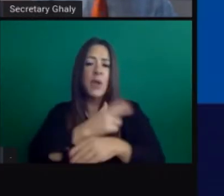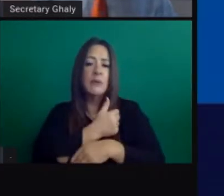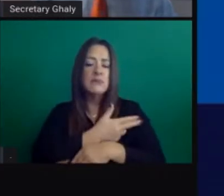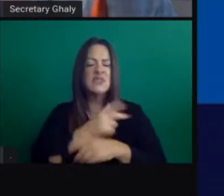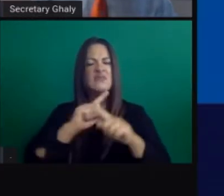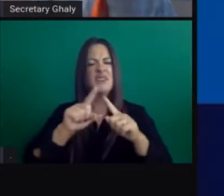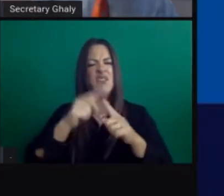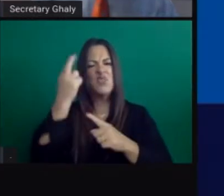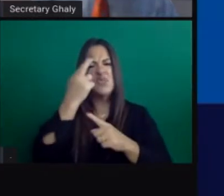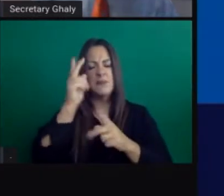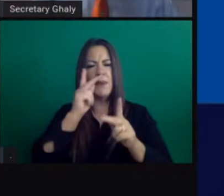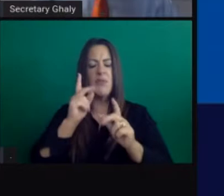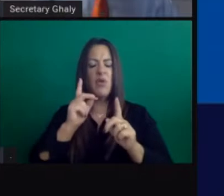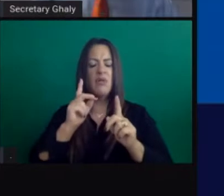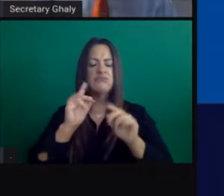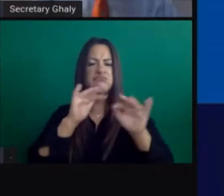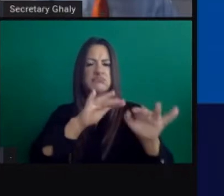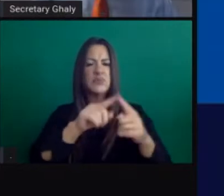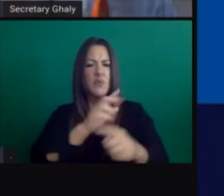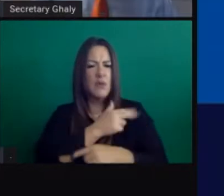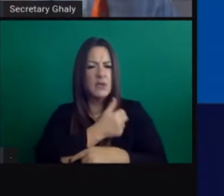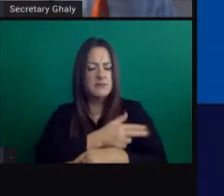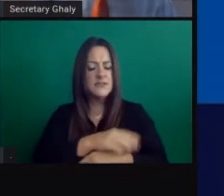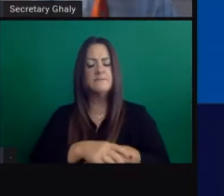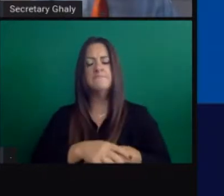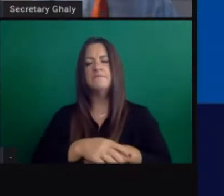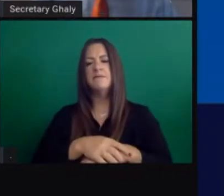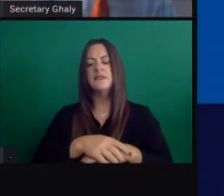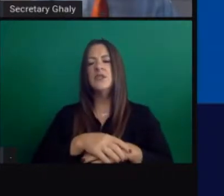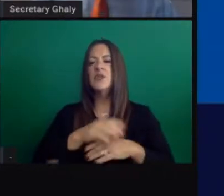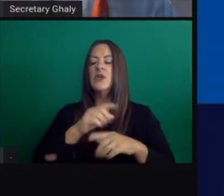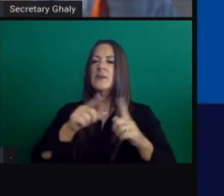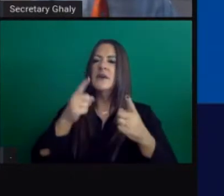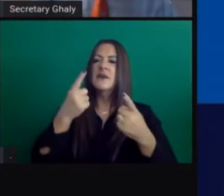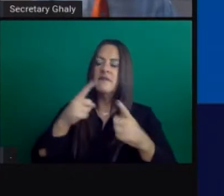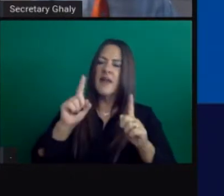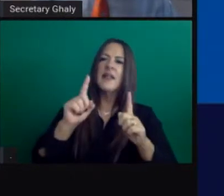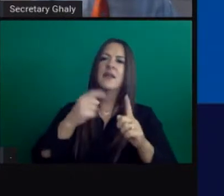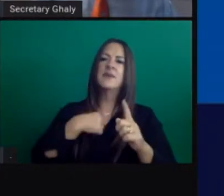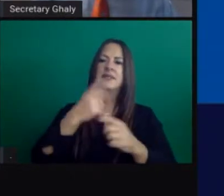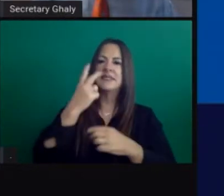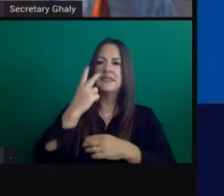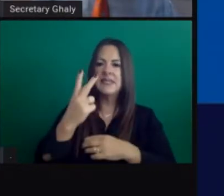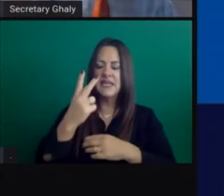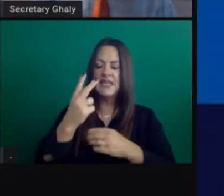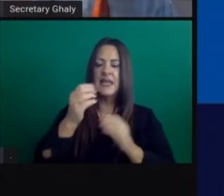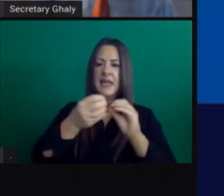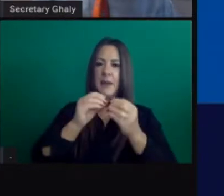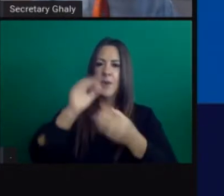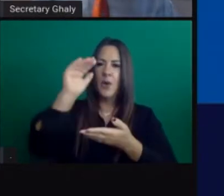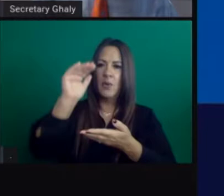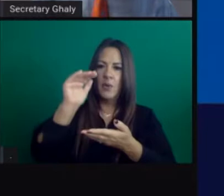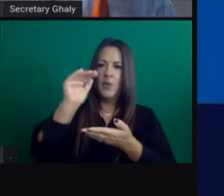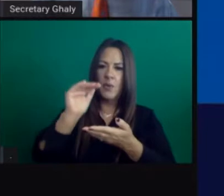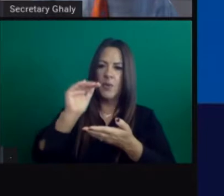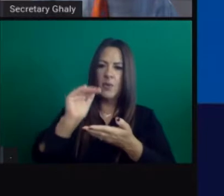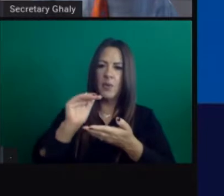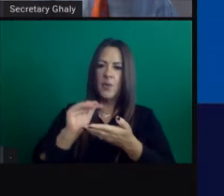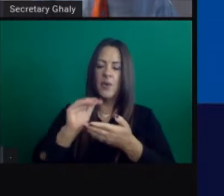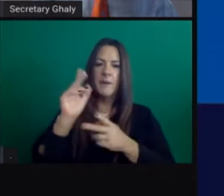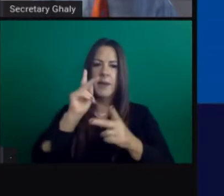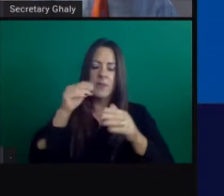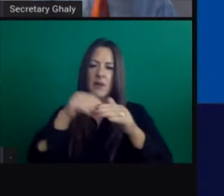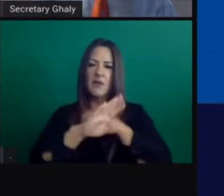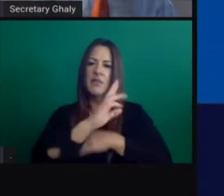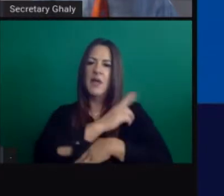varieties. As I've said, these are rays of hope shining through with the hospitals coming down some and that